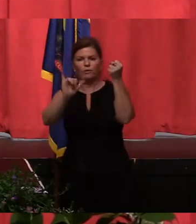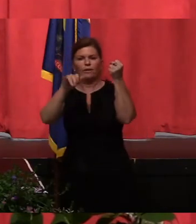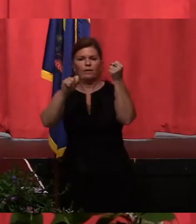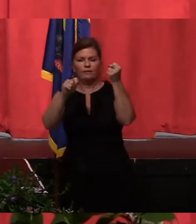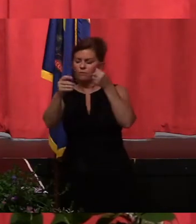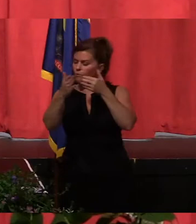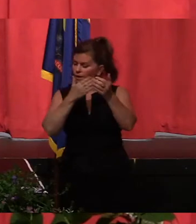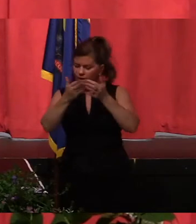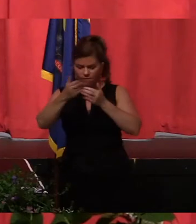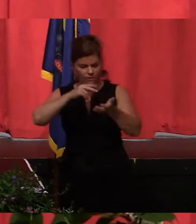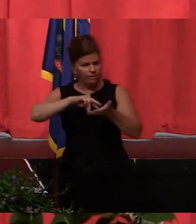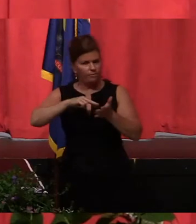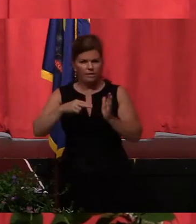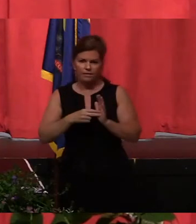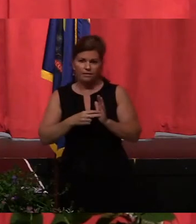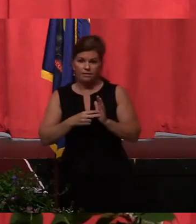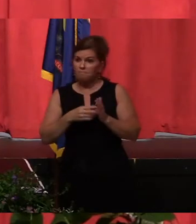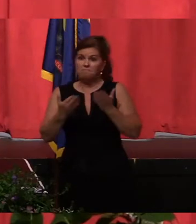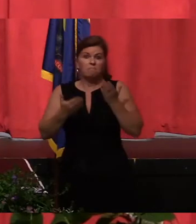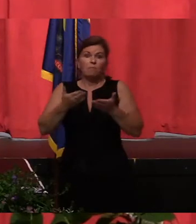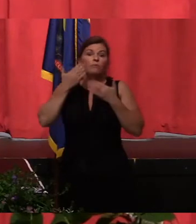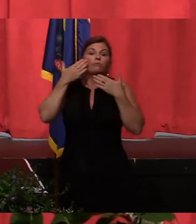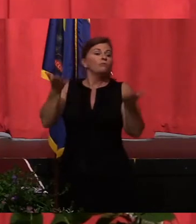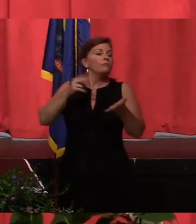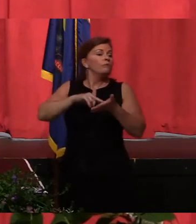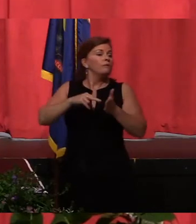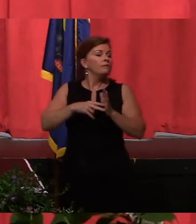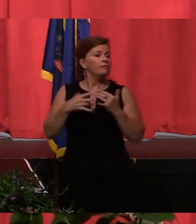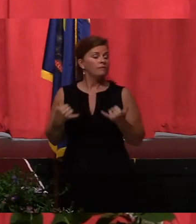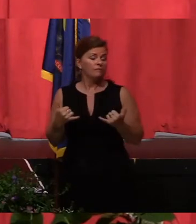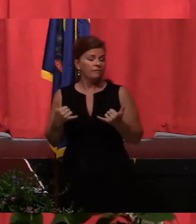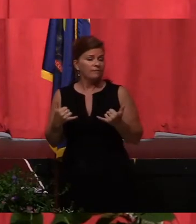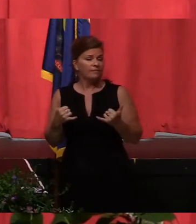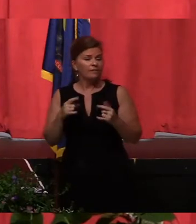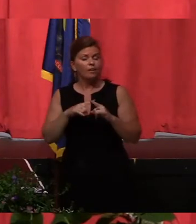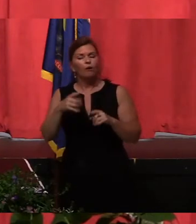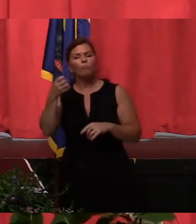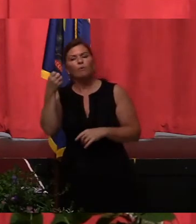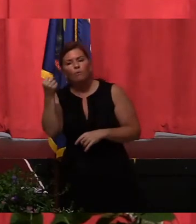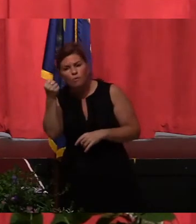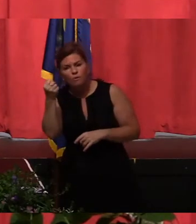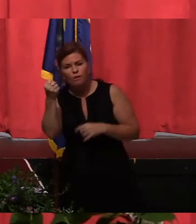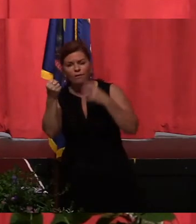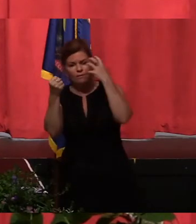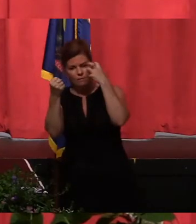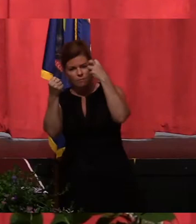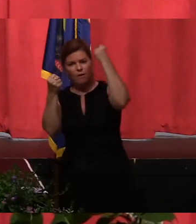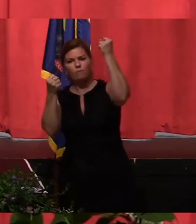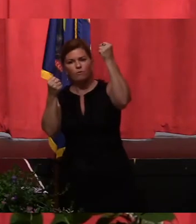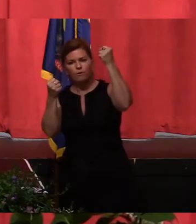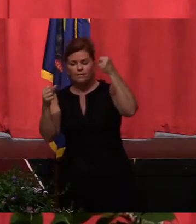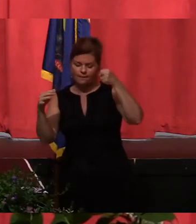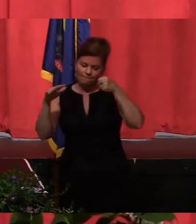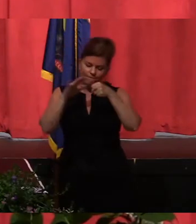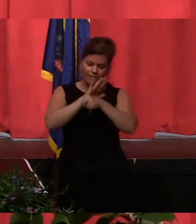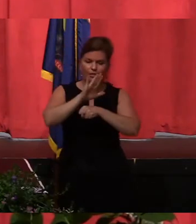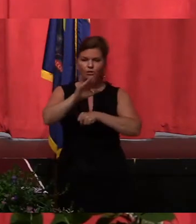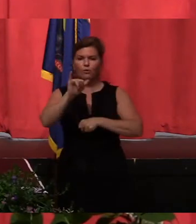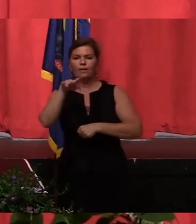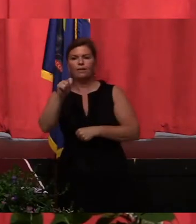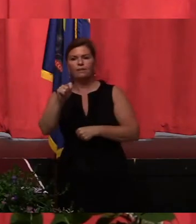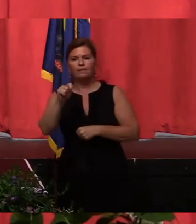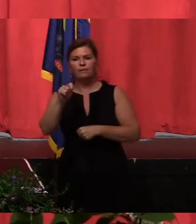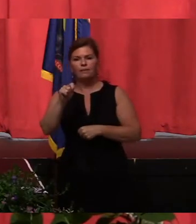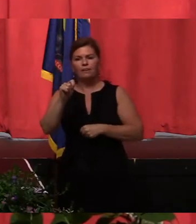is. Maybe you don't know yet, and that's okay. But hold on to the memories that fill your it. Hold on to the feeling